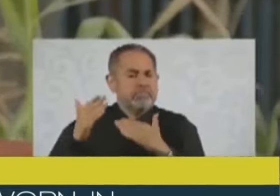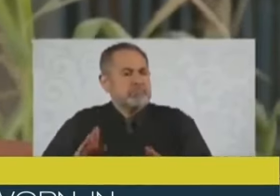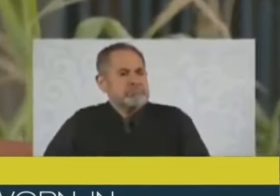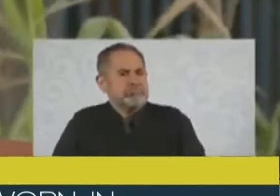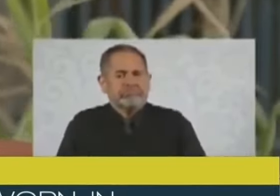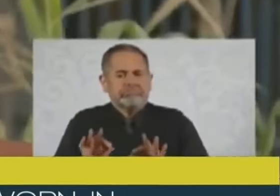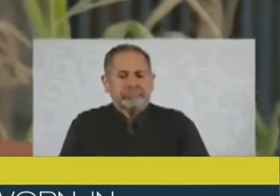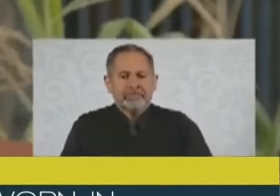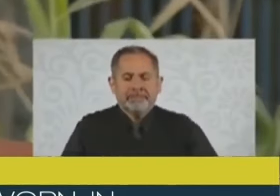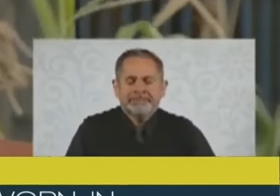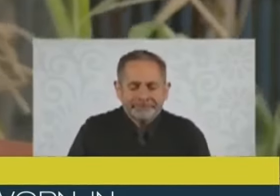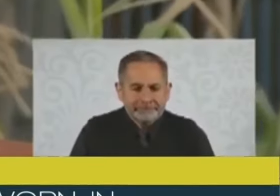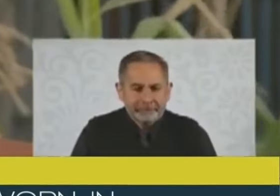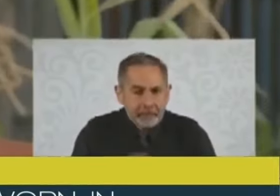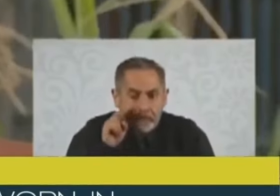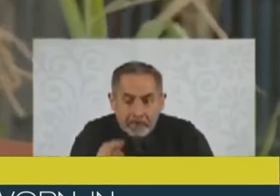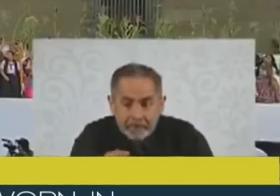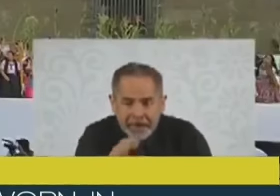well-being.